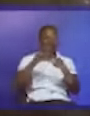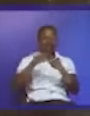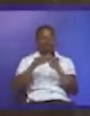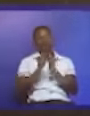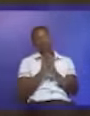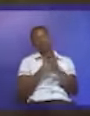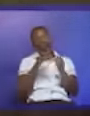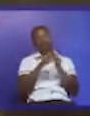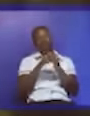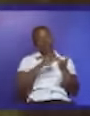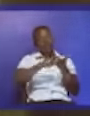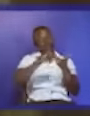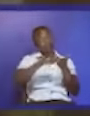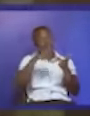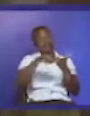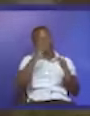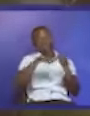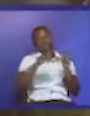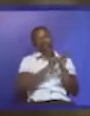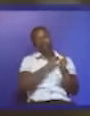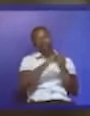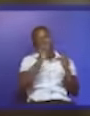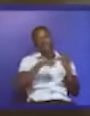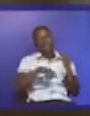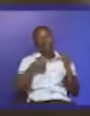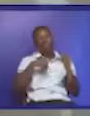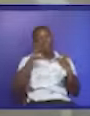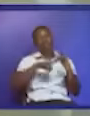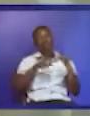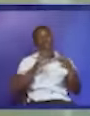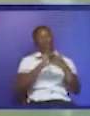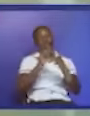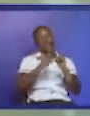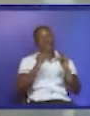that excuse. You will destroy those connected to your destiny.